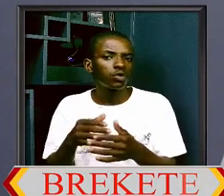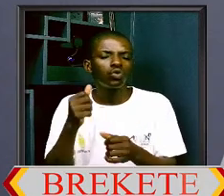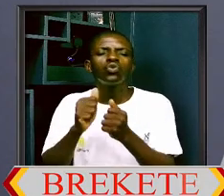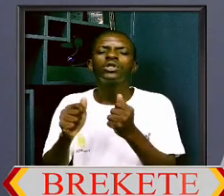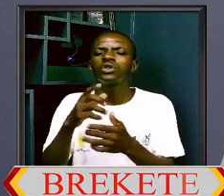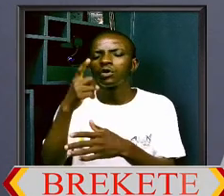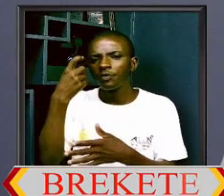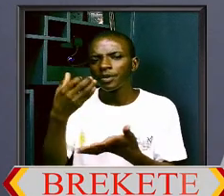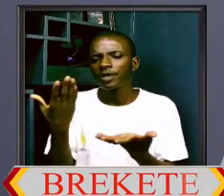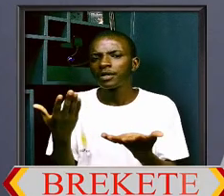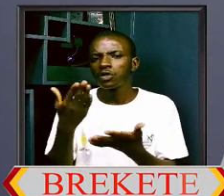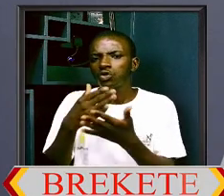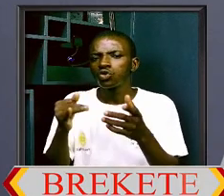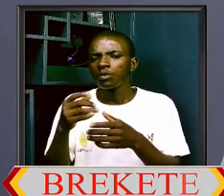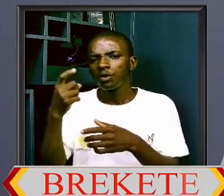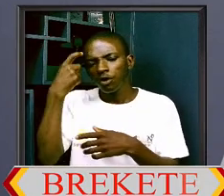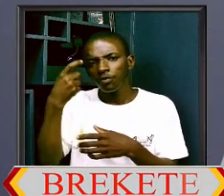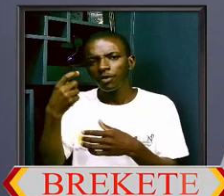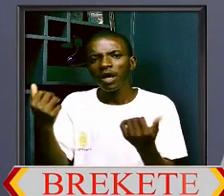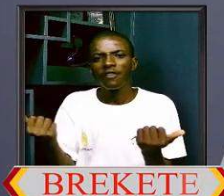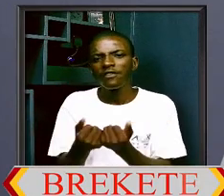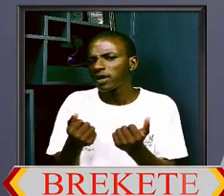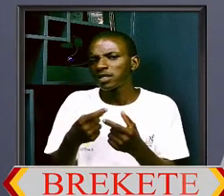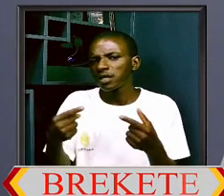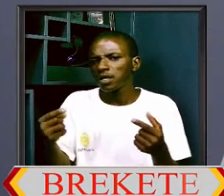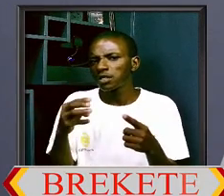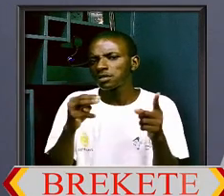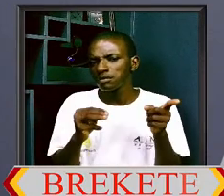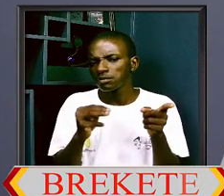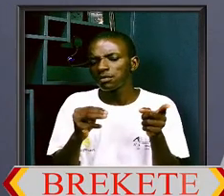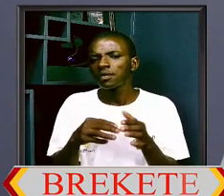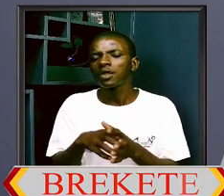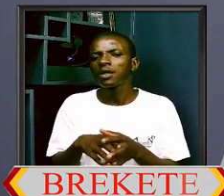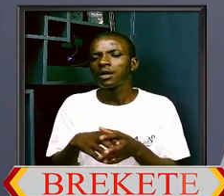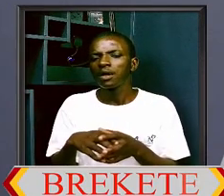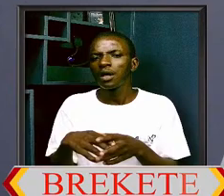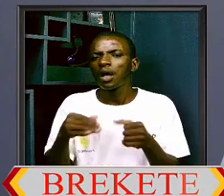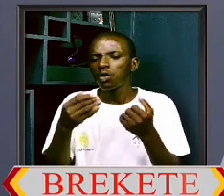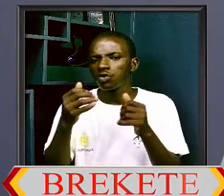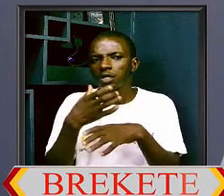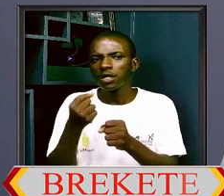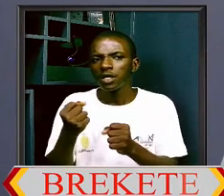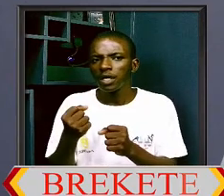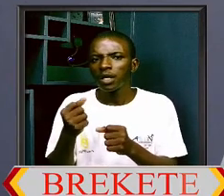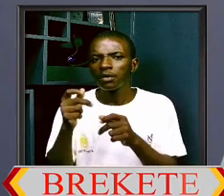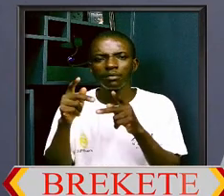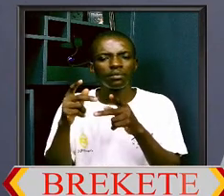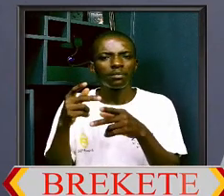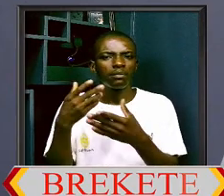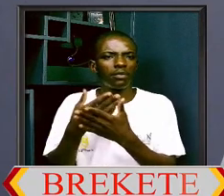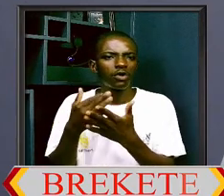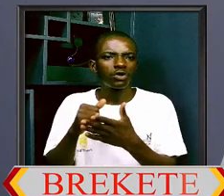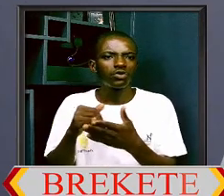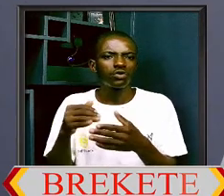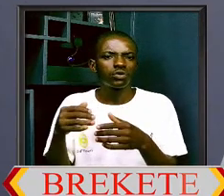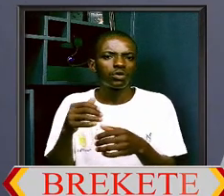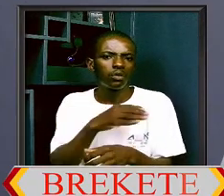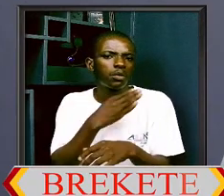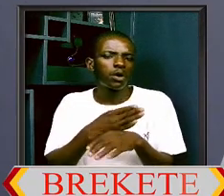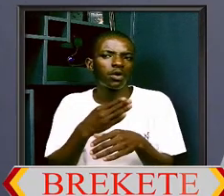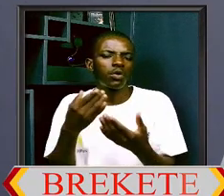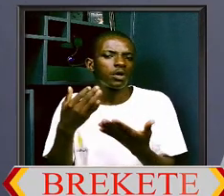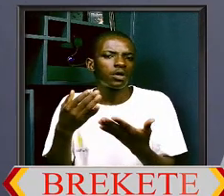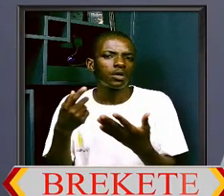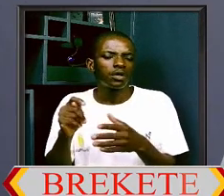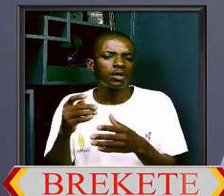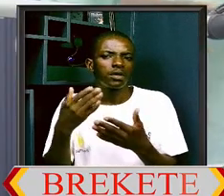government some government institutions are fighting me so how they go take give me money to empower person where go fight them I'm not fighting